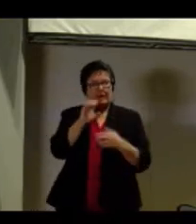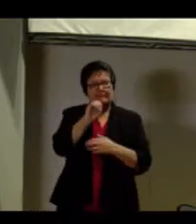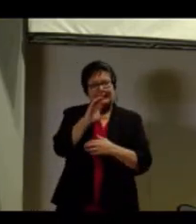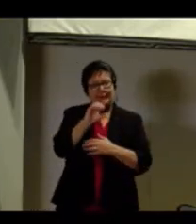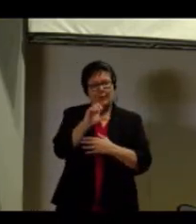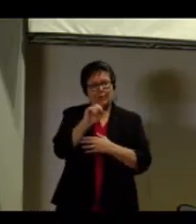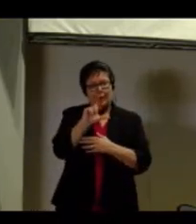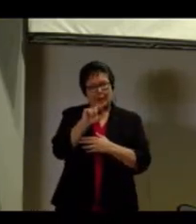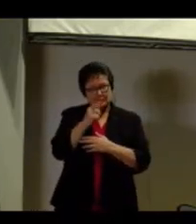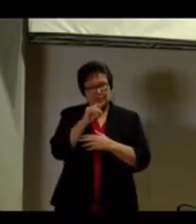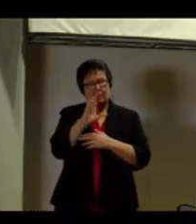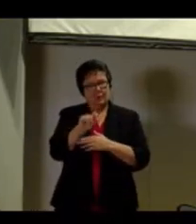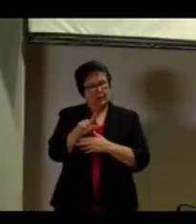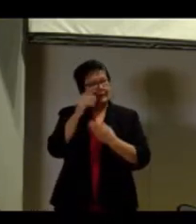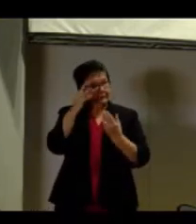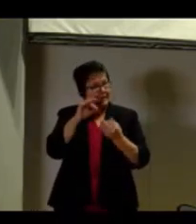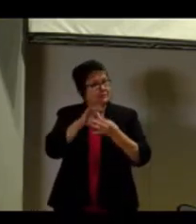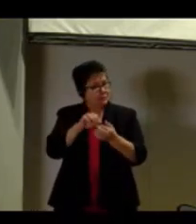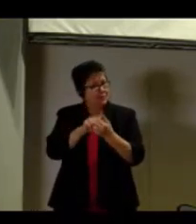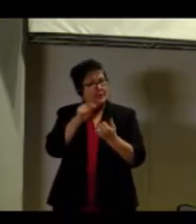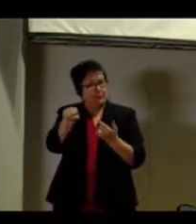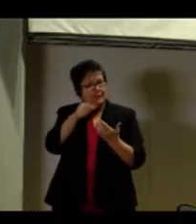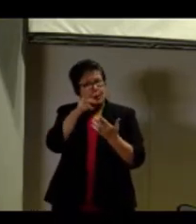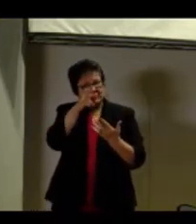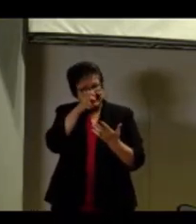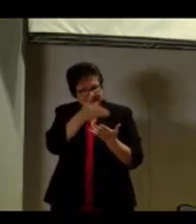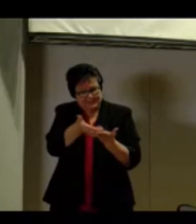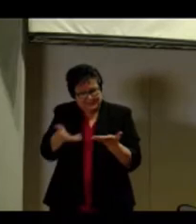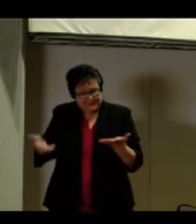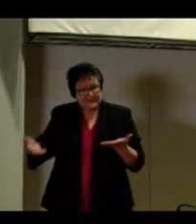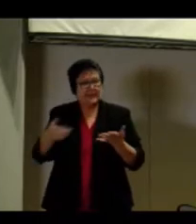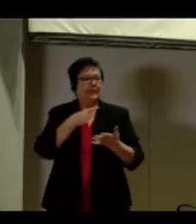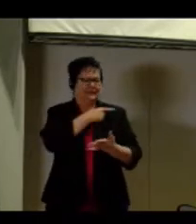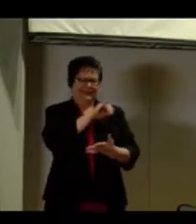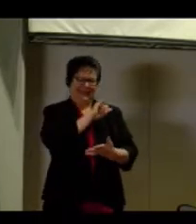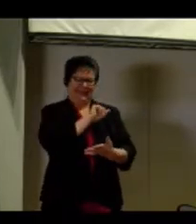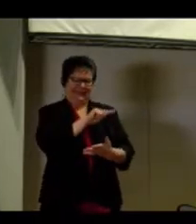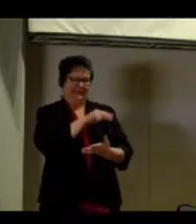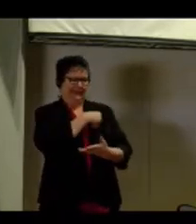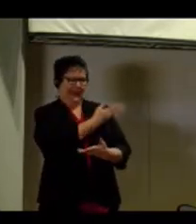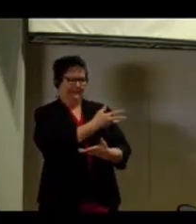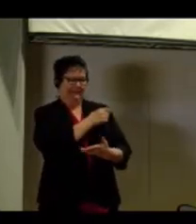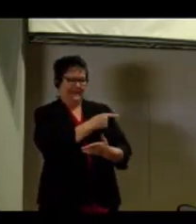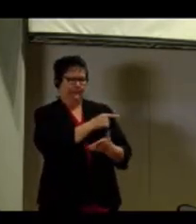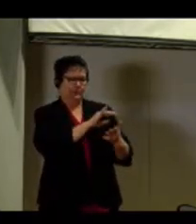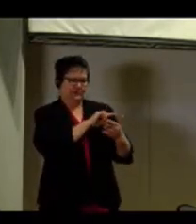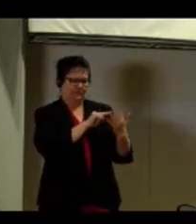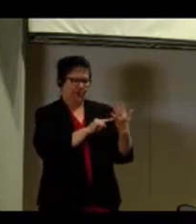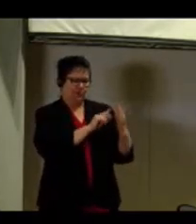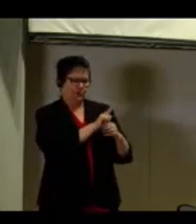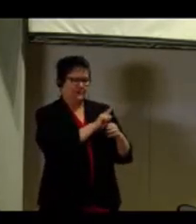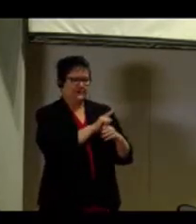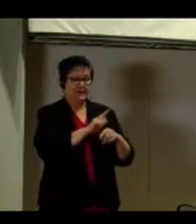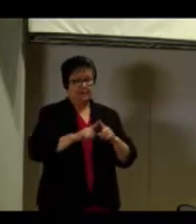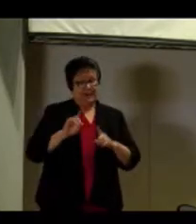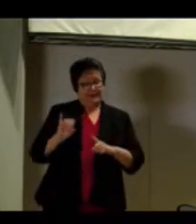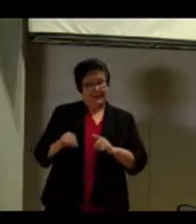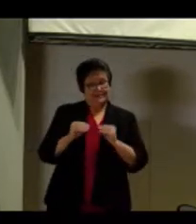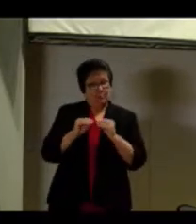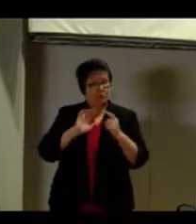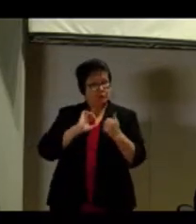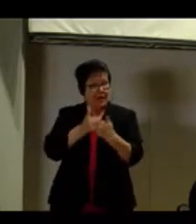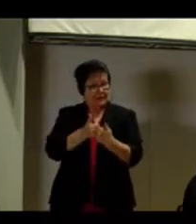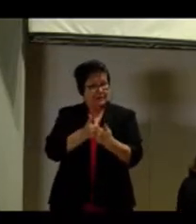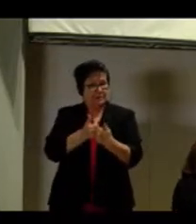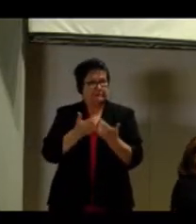information that's associated with those specimens. Ian gave some examples of some of those kinds of uses. But there it's actually a little more challenging because we